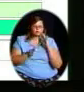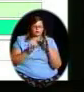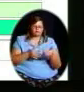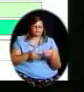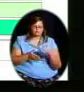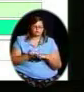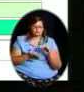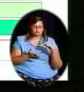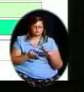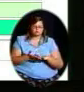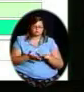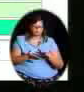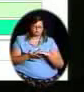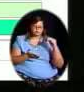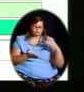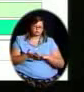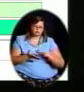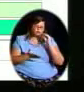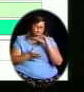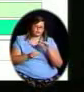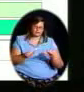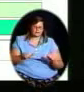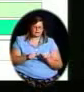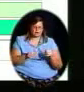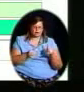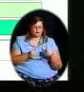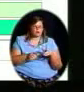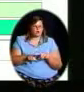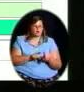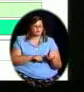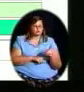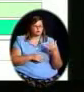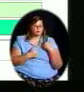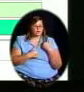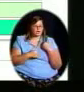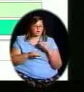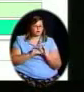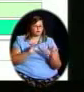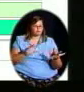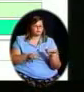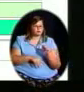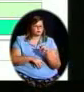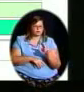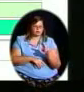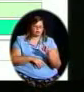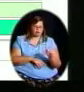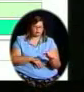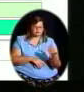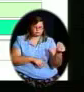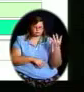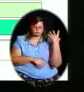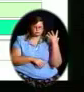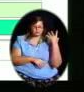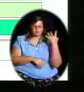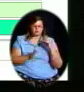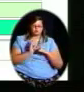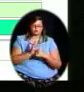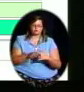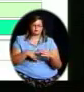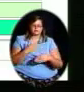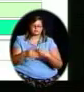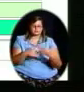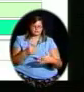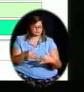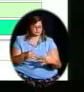area. Dr. Graham also gave us a little bit of an overview in August with this particular slide, showing us the continuous